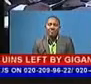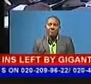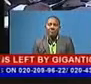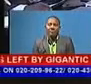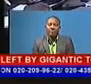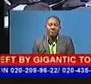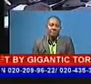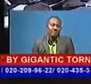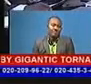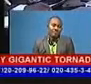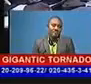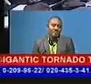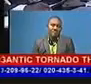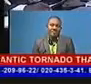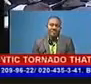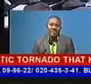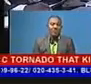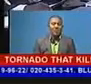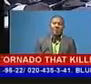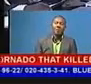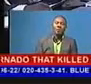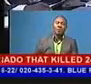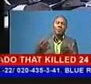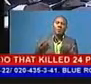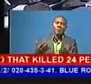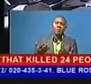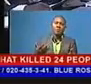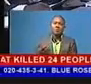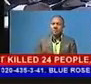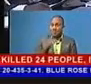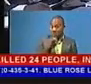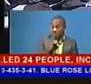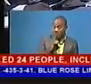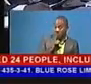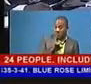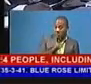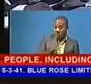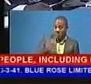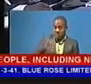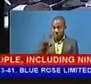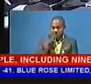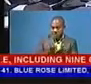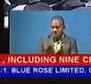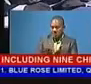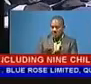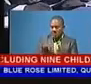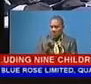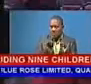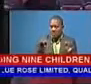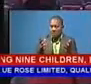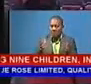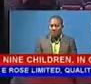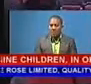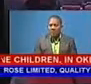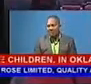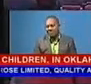correct, I'm sorry, my lord. How many? The issue is how many? You didn't come.